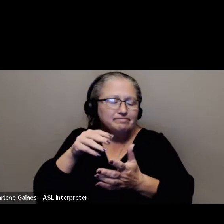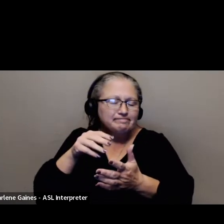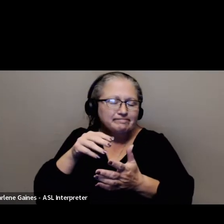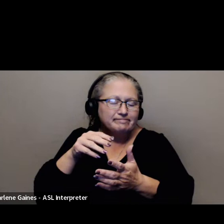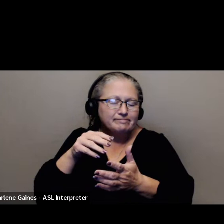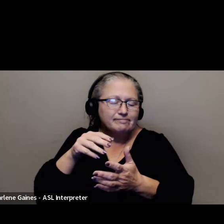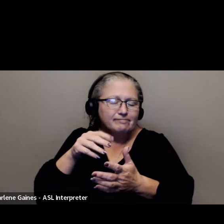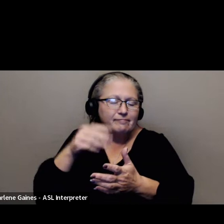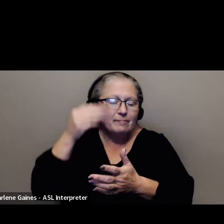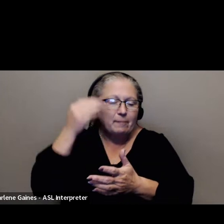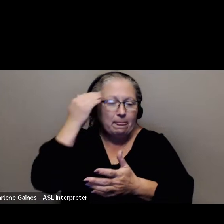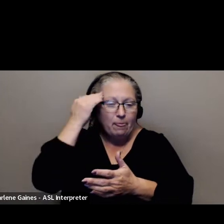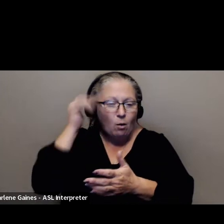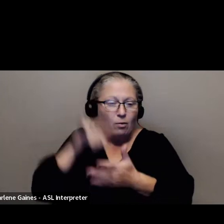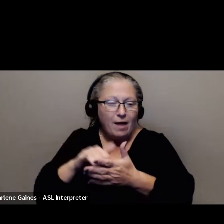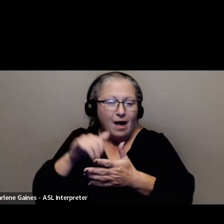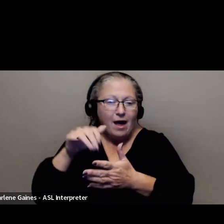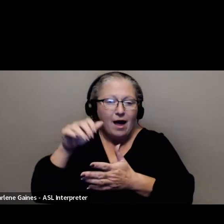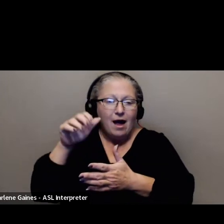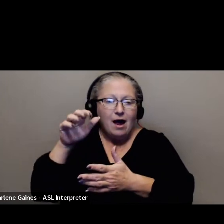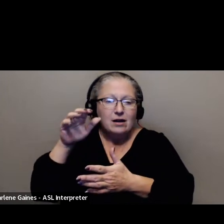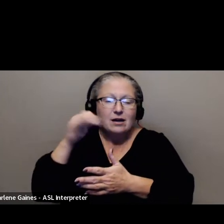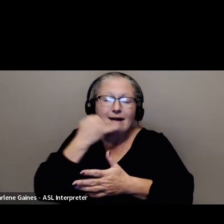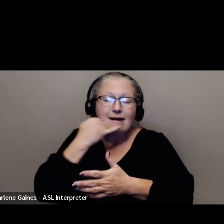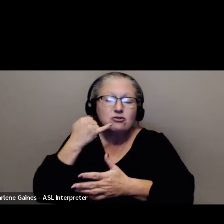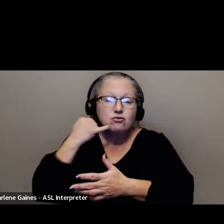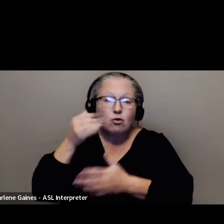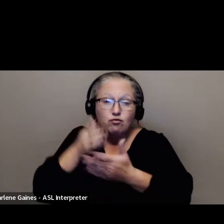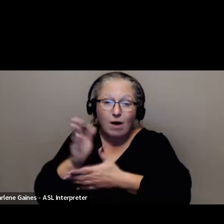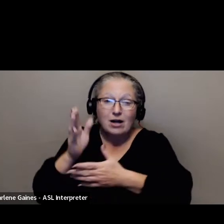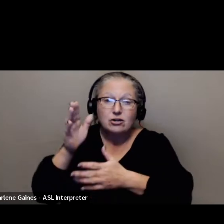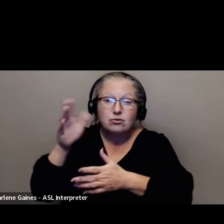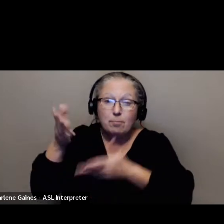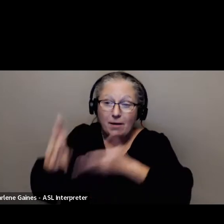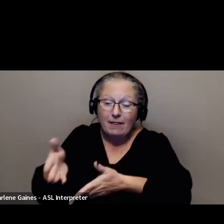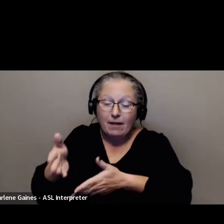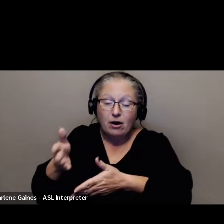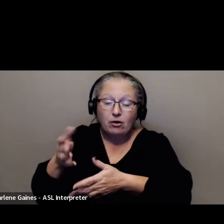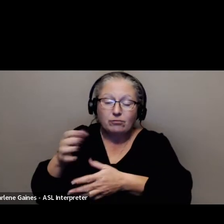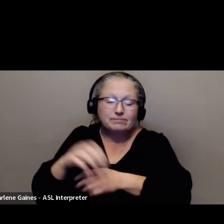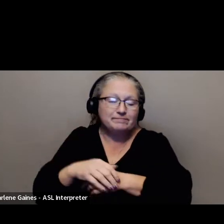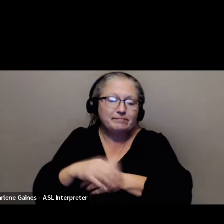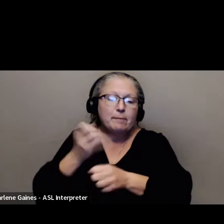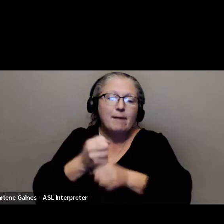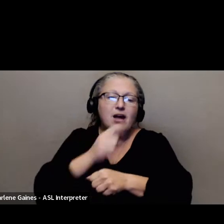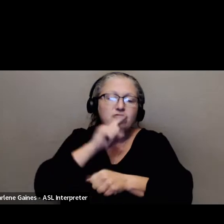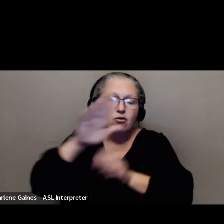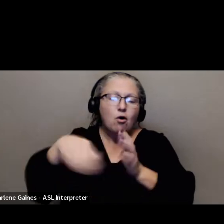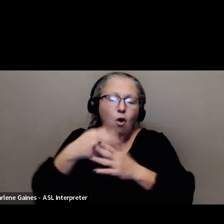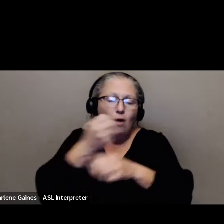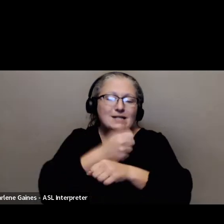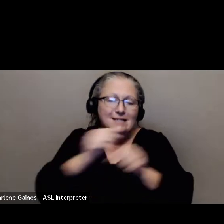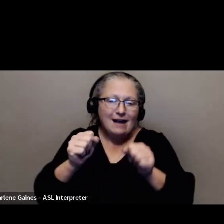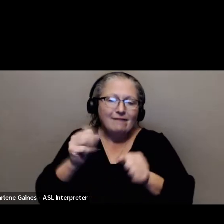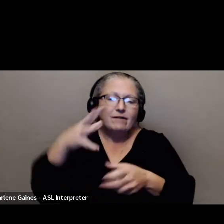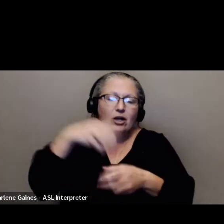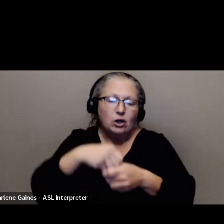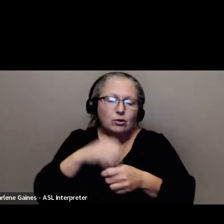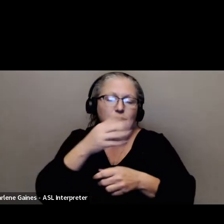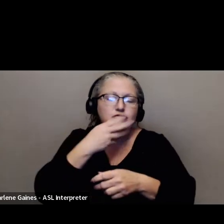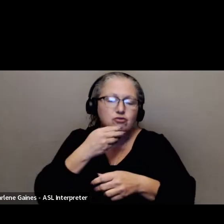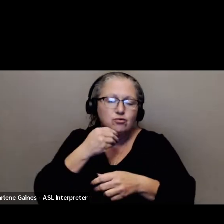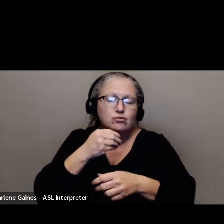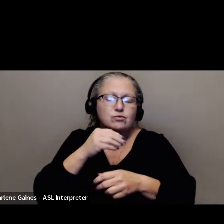is anti-Semitism. Thank you. I want to remind the board you're responsible for the safety of all students, including Jews. Thank you. Thank you. All